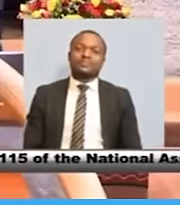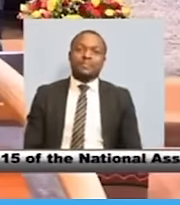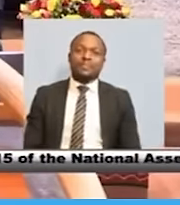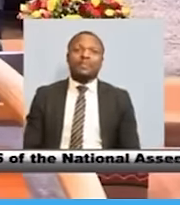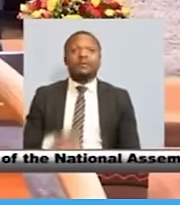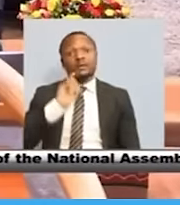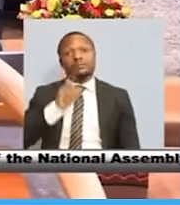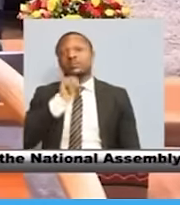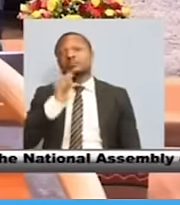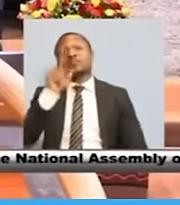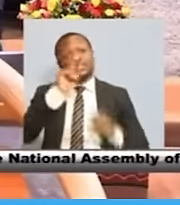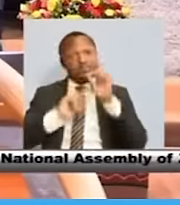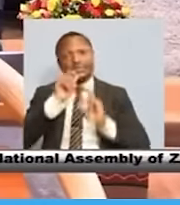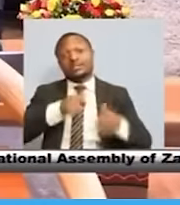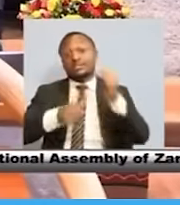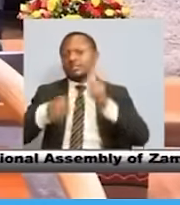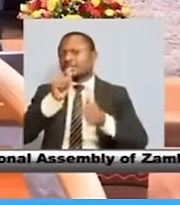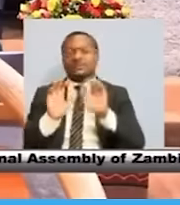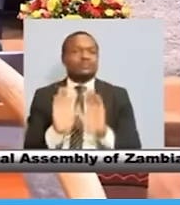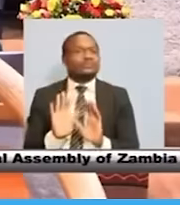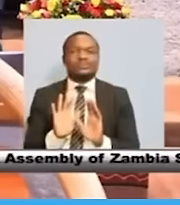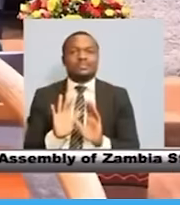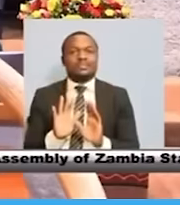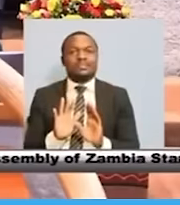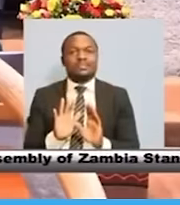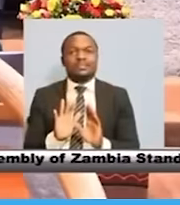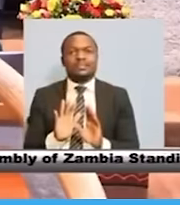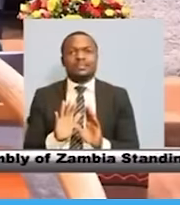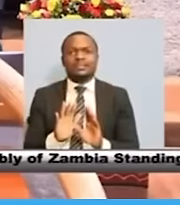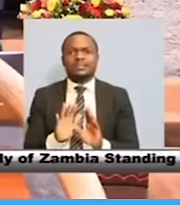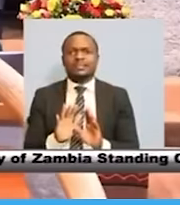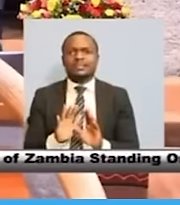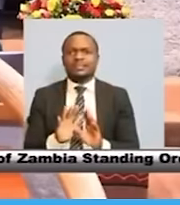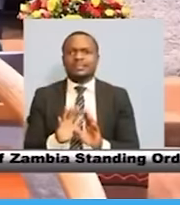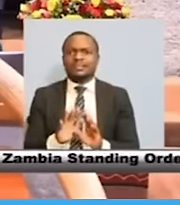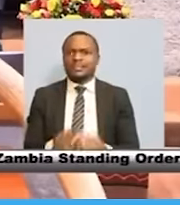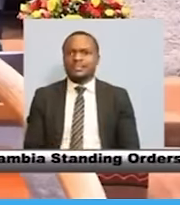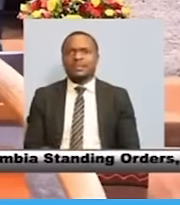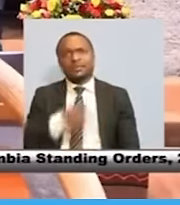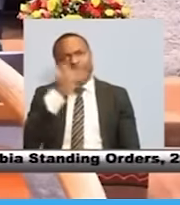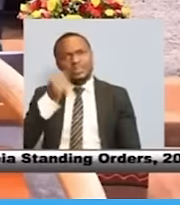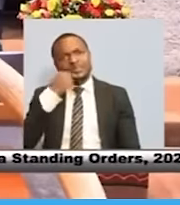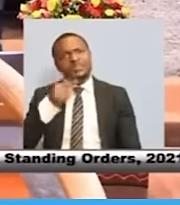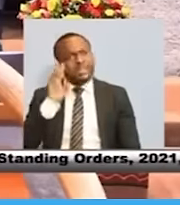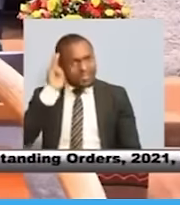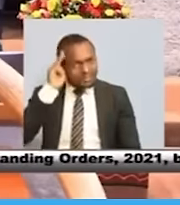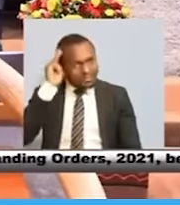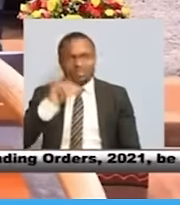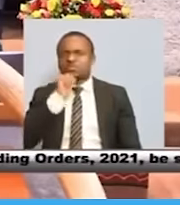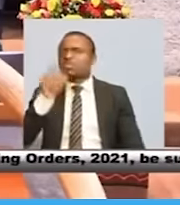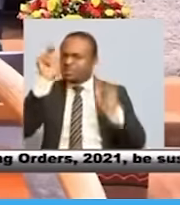Please, let's not debate ourselves. It's better even to mention the ministry rather than